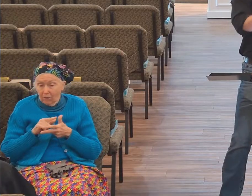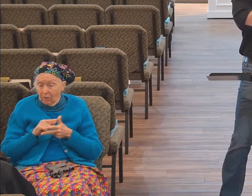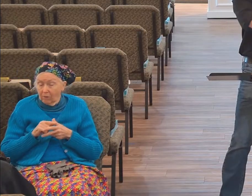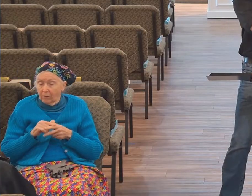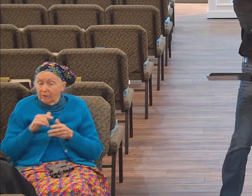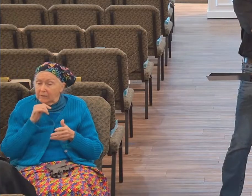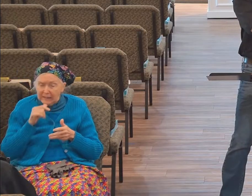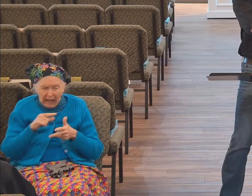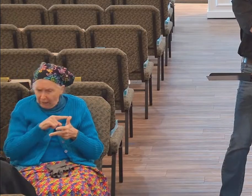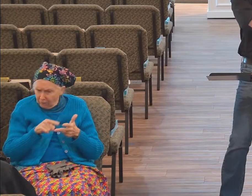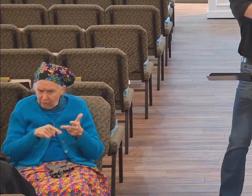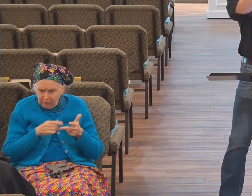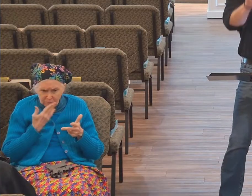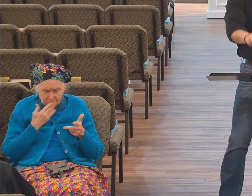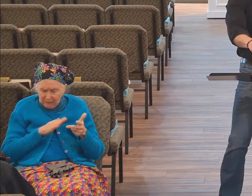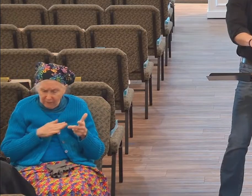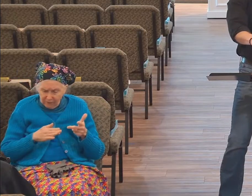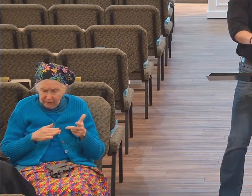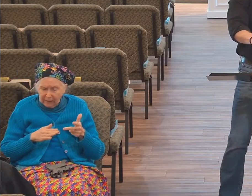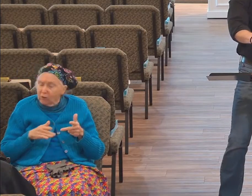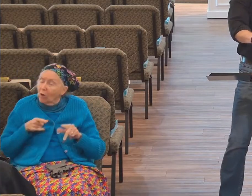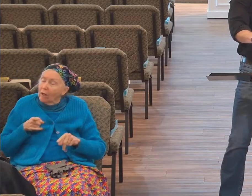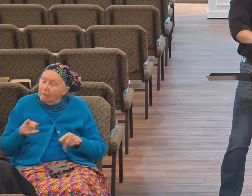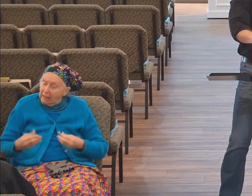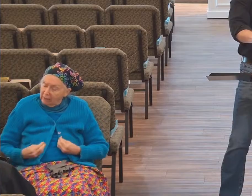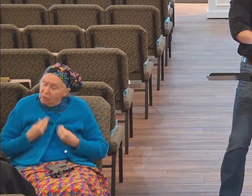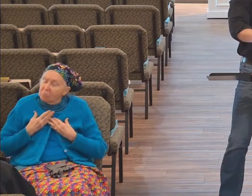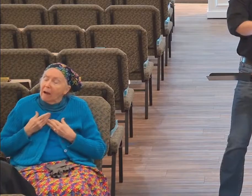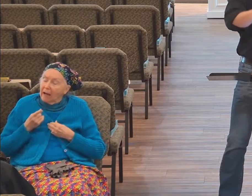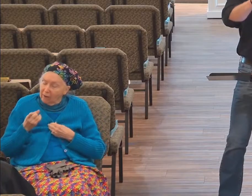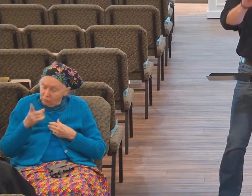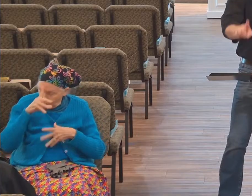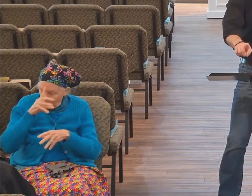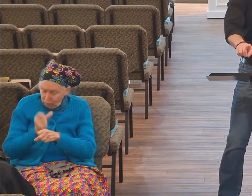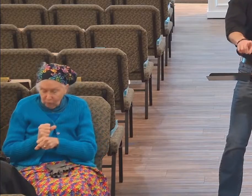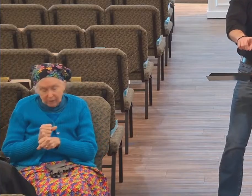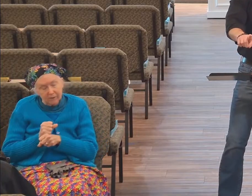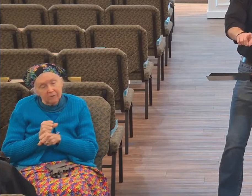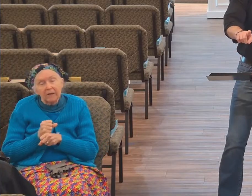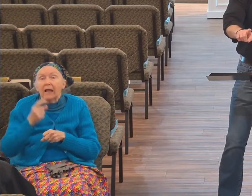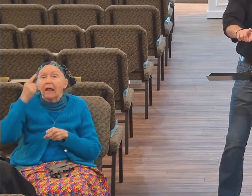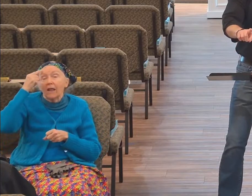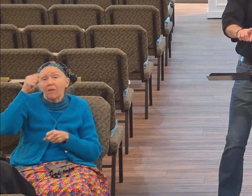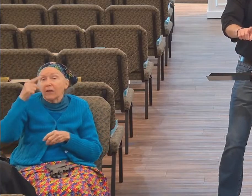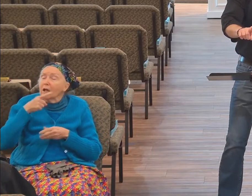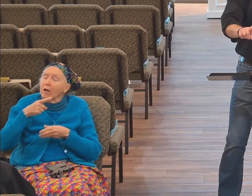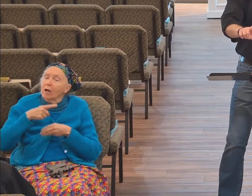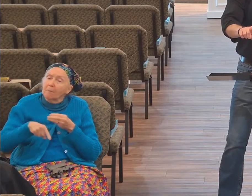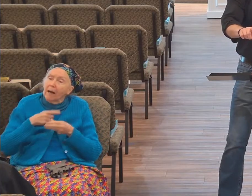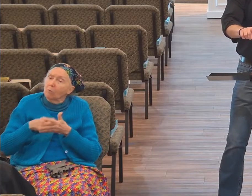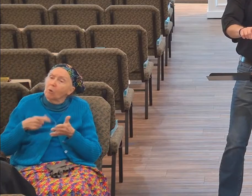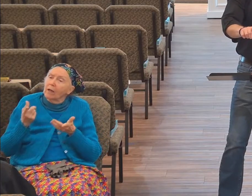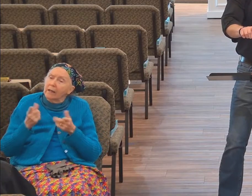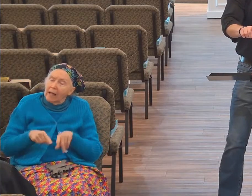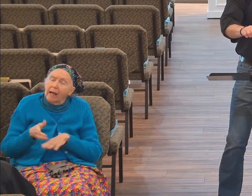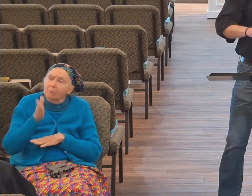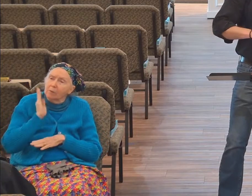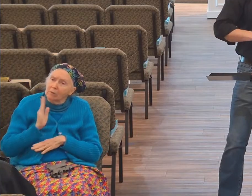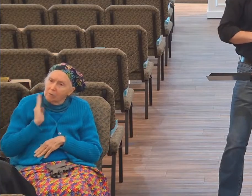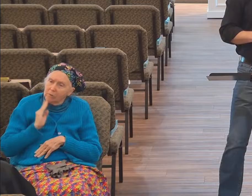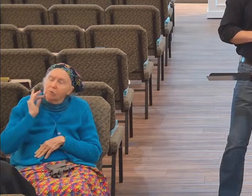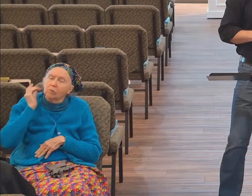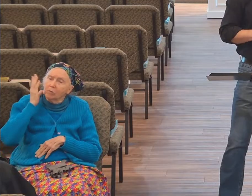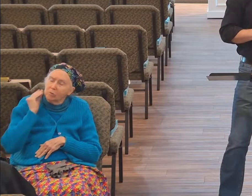you experienced it. Now let's think about what you experienced, right? Let's think about what happened. And it's like, oh